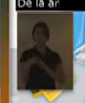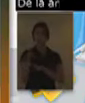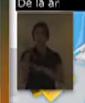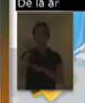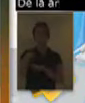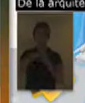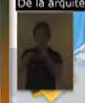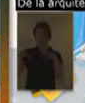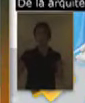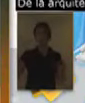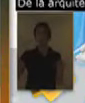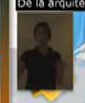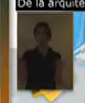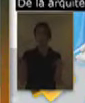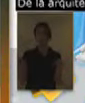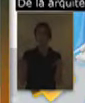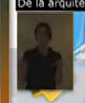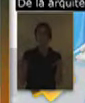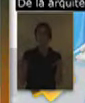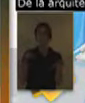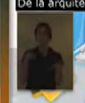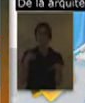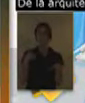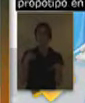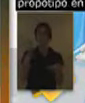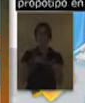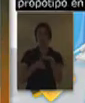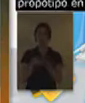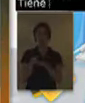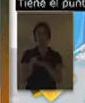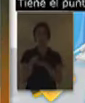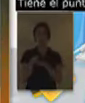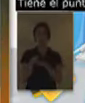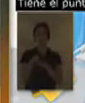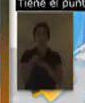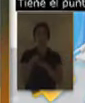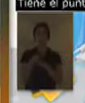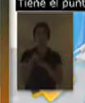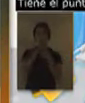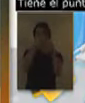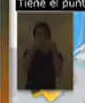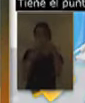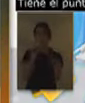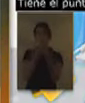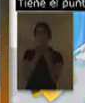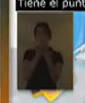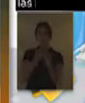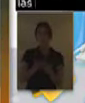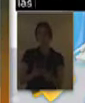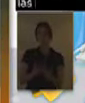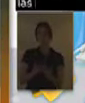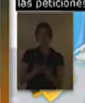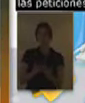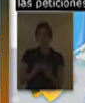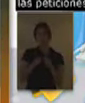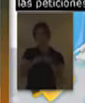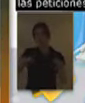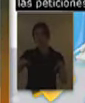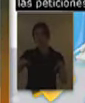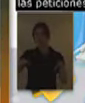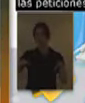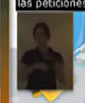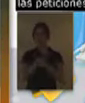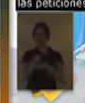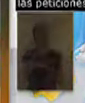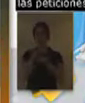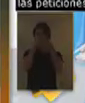itself, which has the input area or input point, and